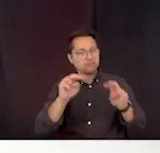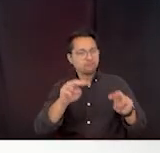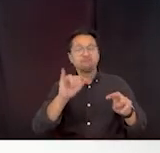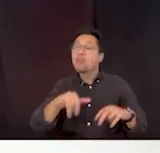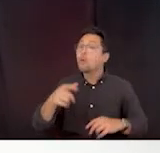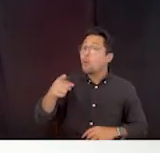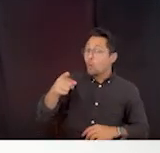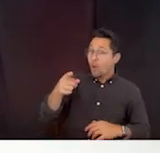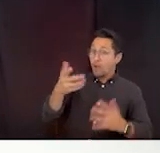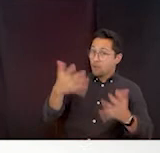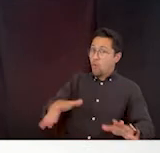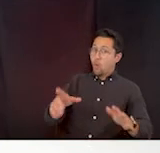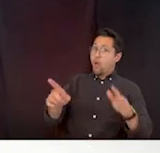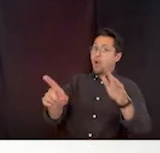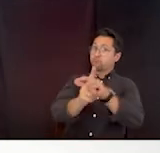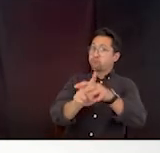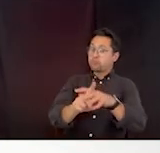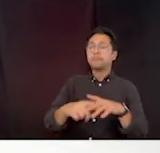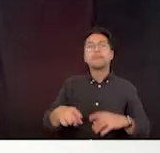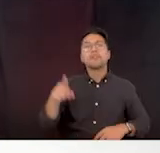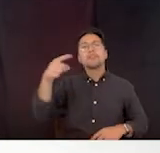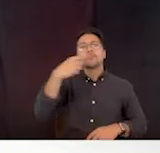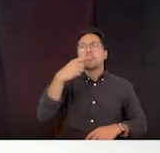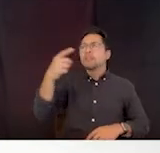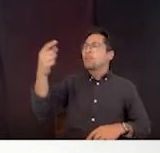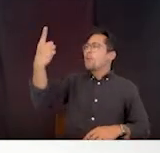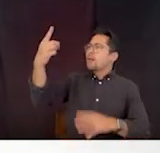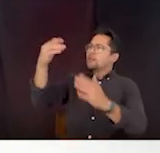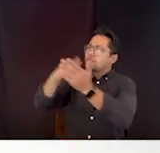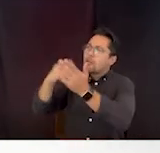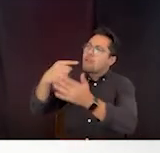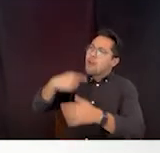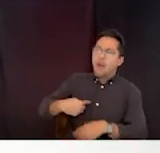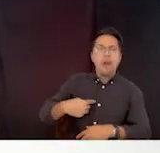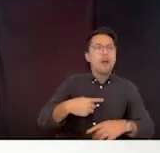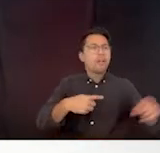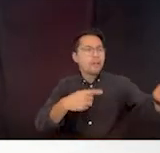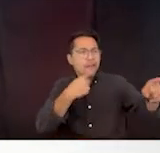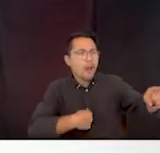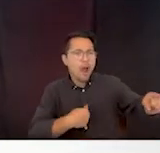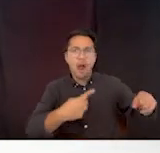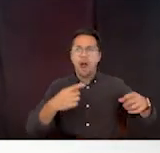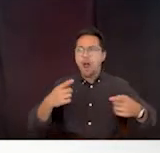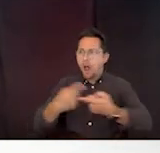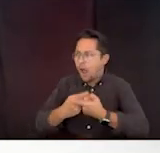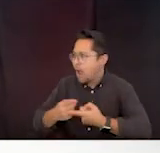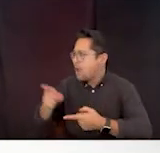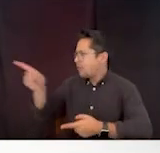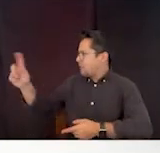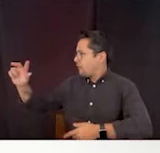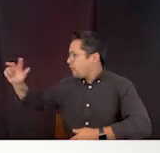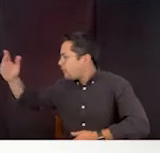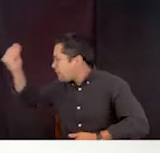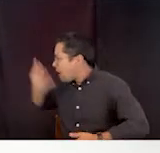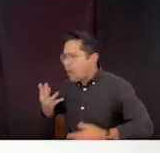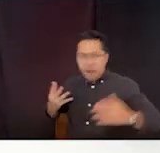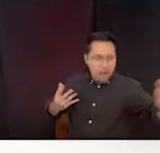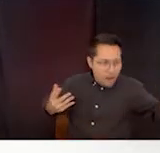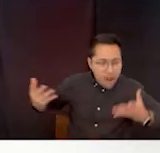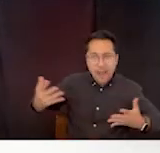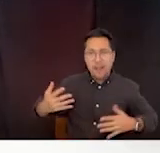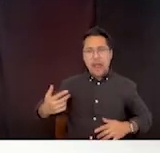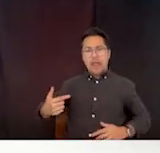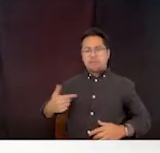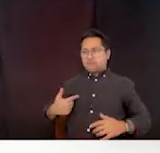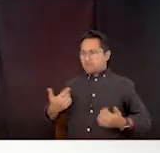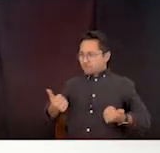want to have happen is just you're being told one thing from one provider, one thing from another provider, and a third thing from another provider, and you and the parent are left